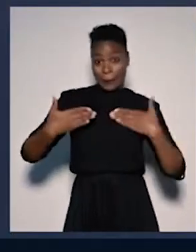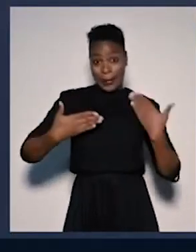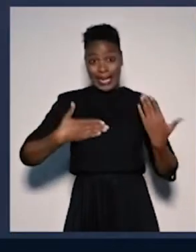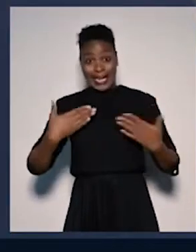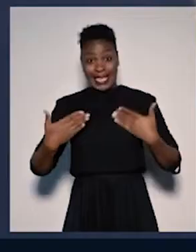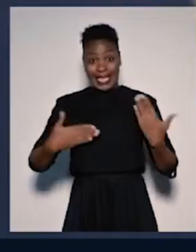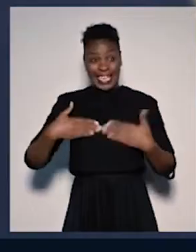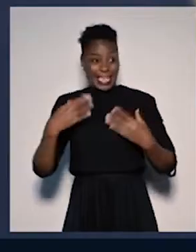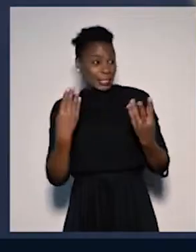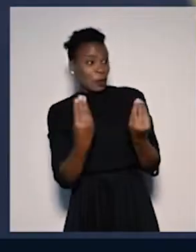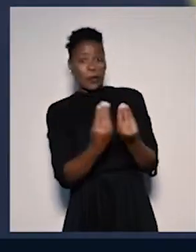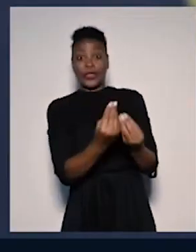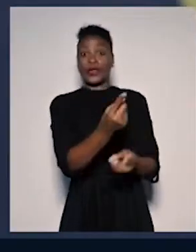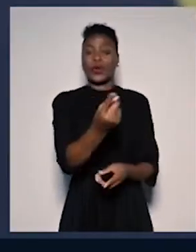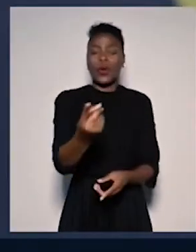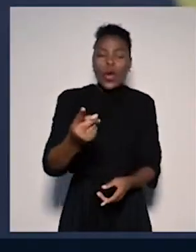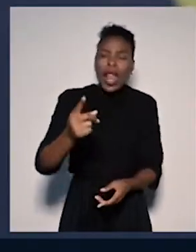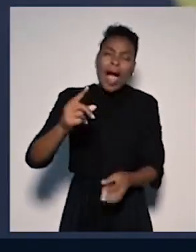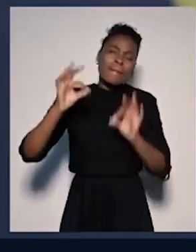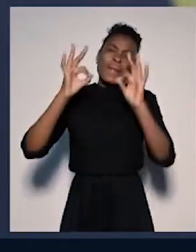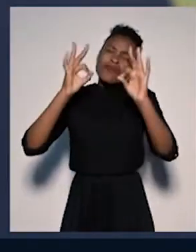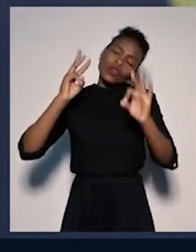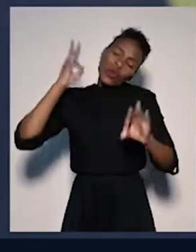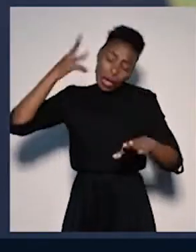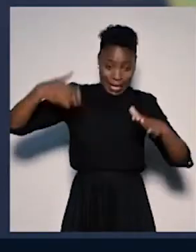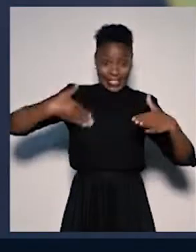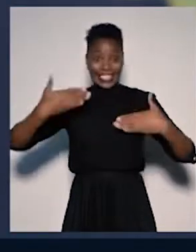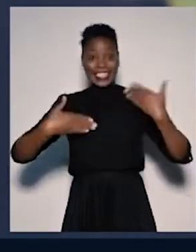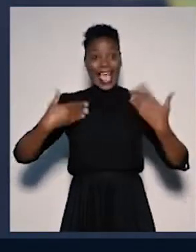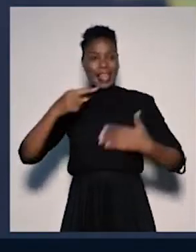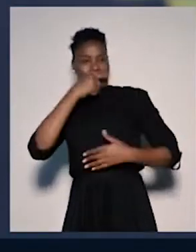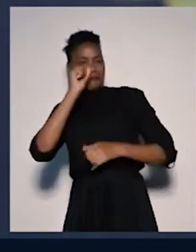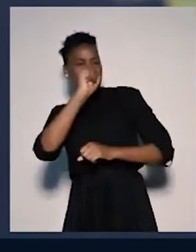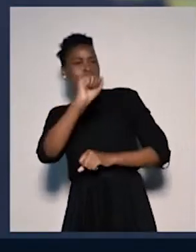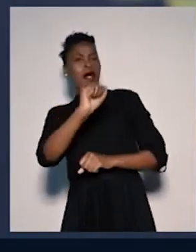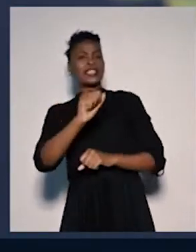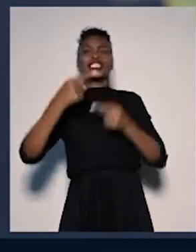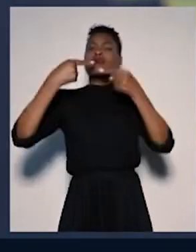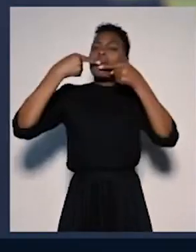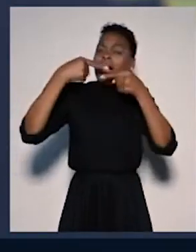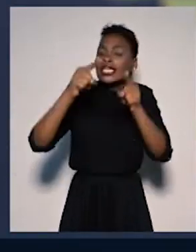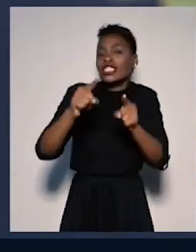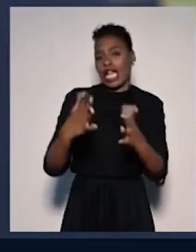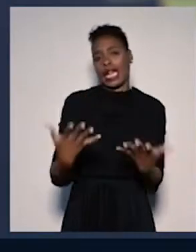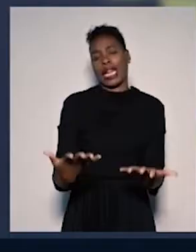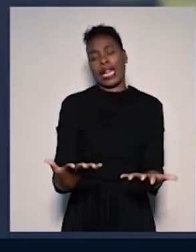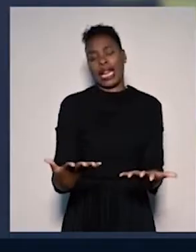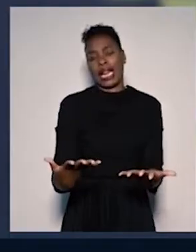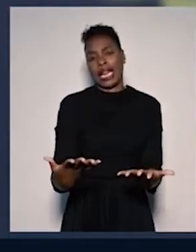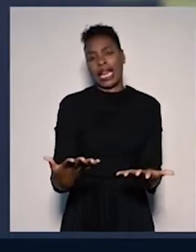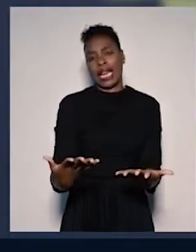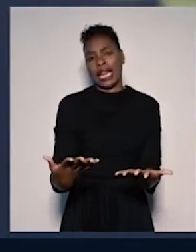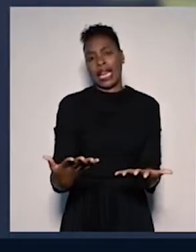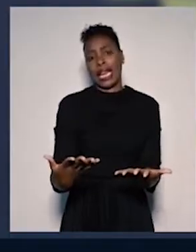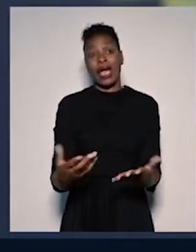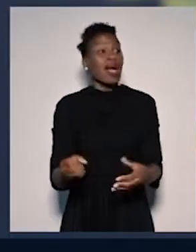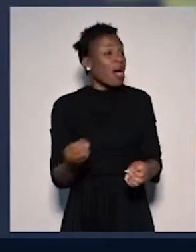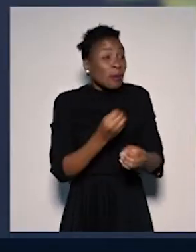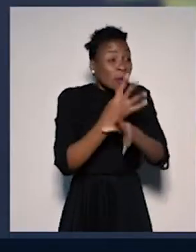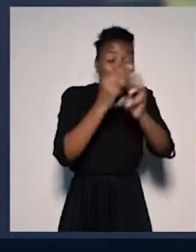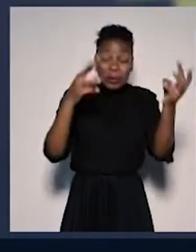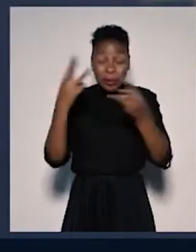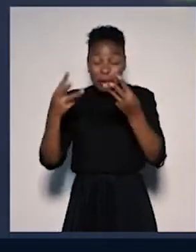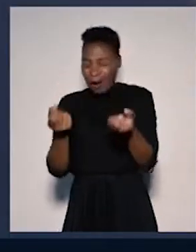you are in his perfect will, and he's excited when your name is mentioned. All right? So most people haven't